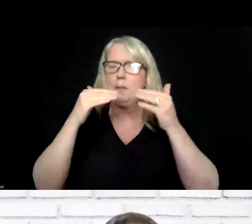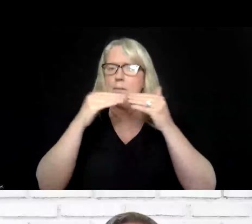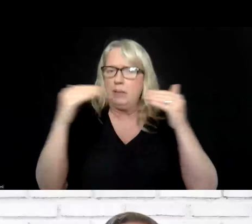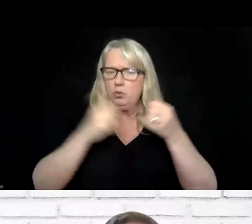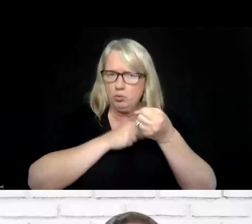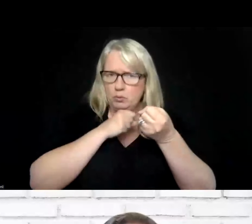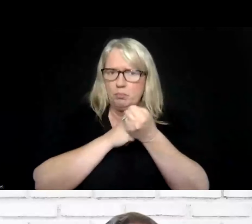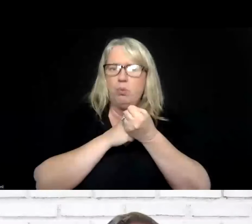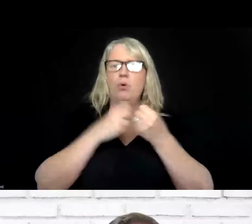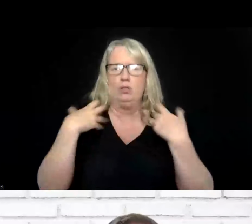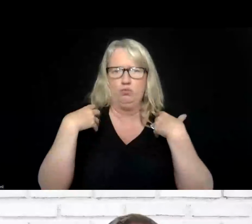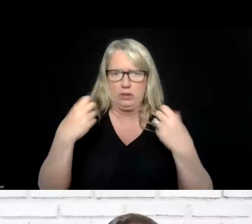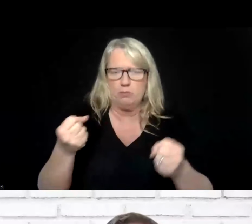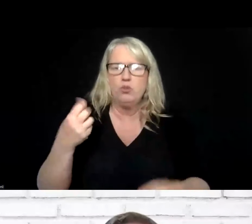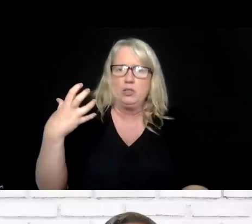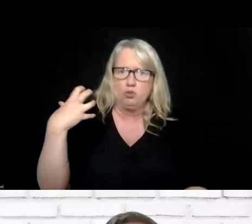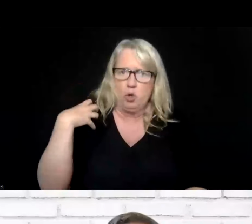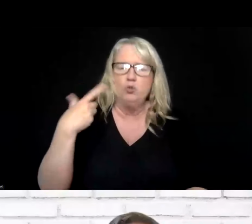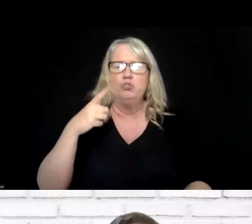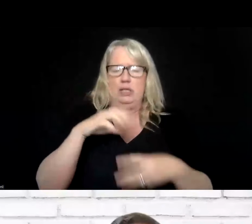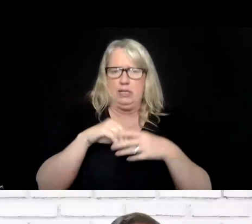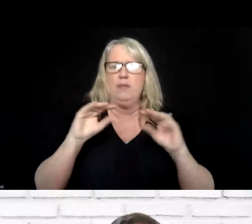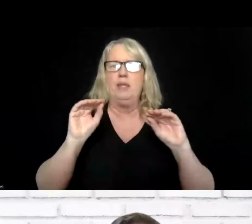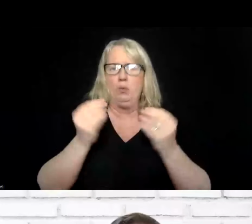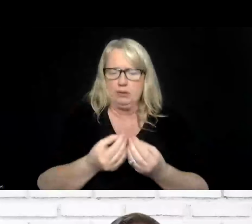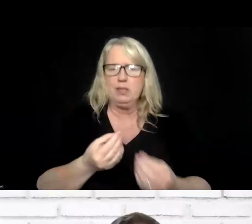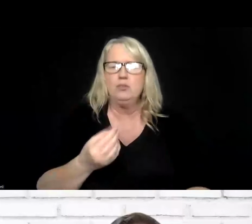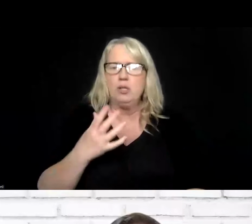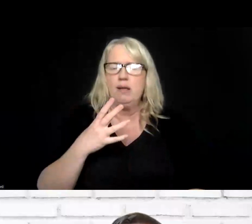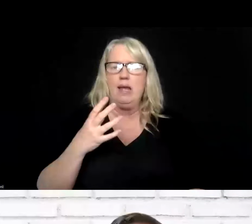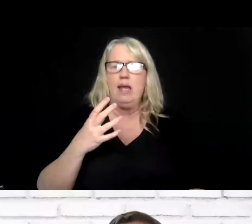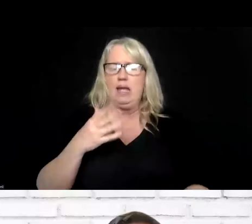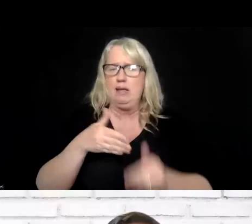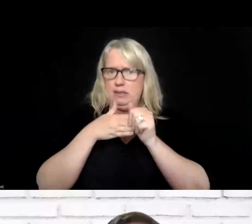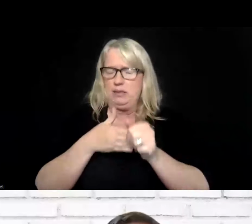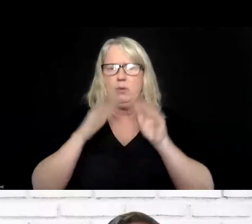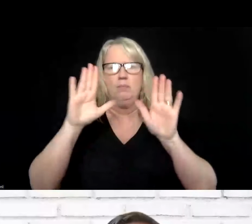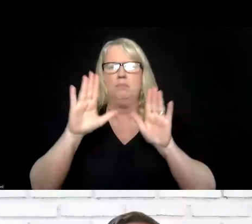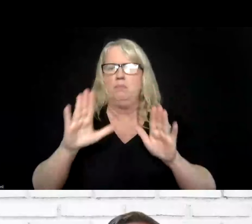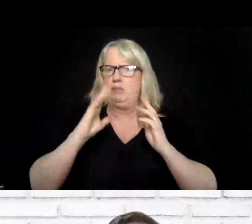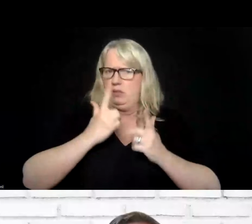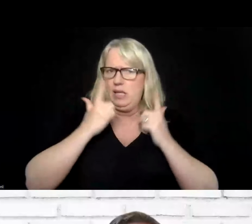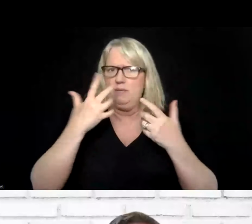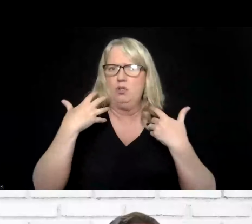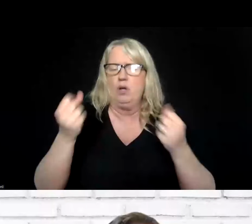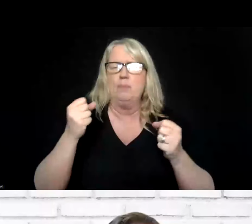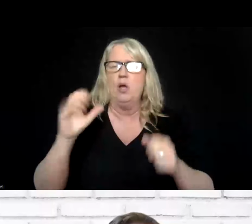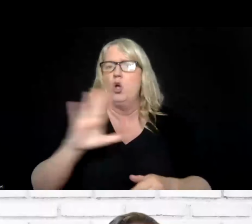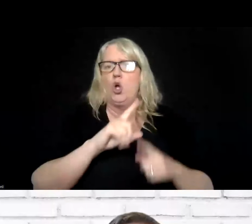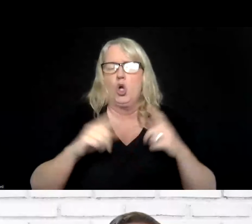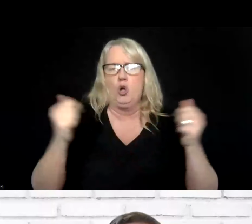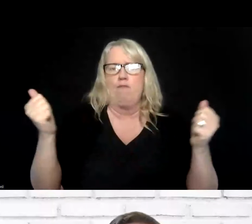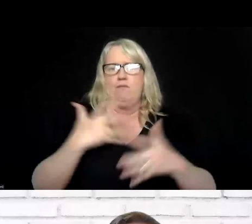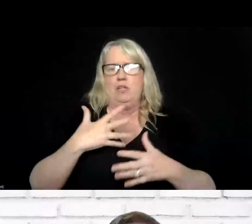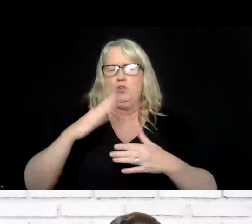and peer recovery coach in an organization and leading an amazing life of recovery, her fear of sharing